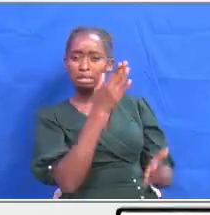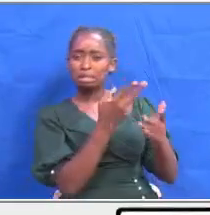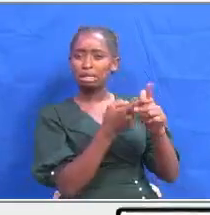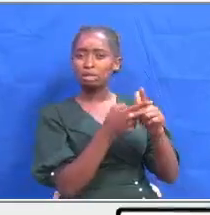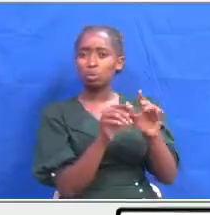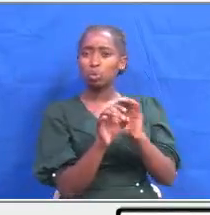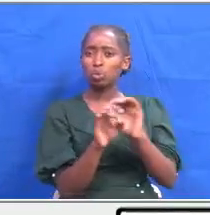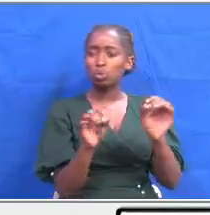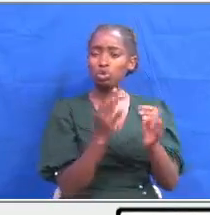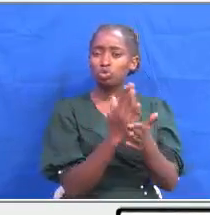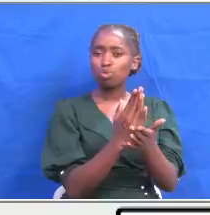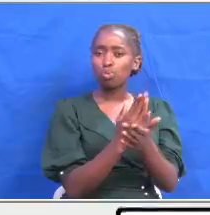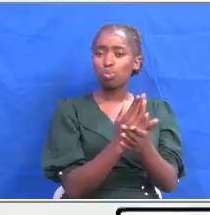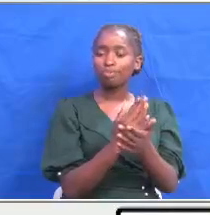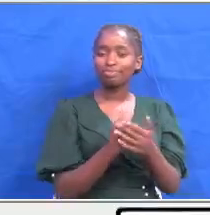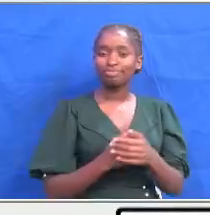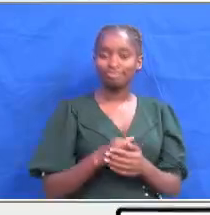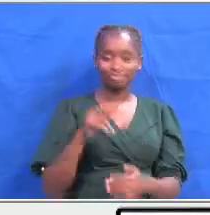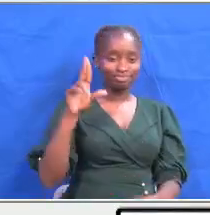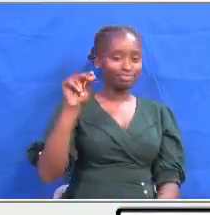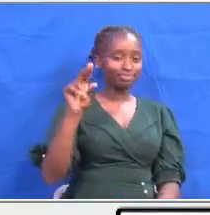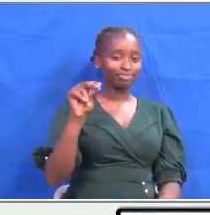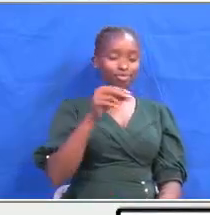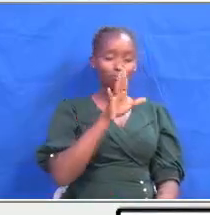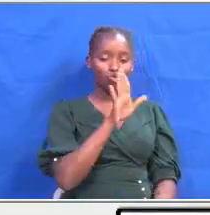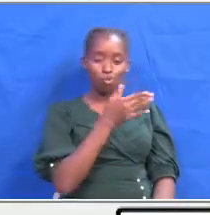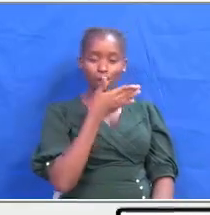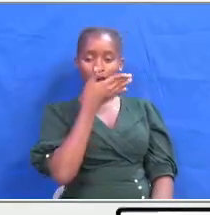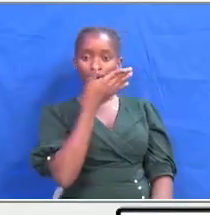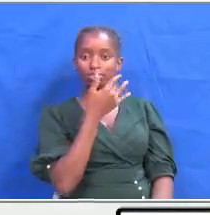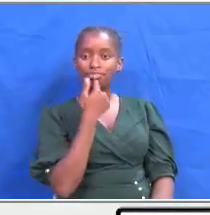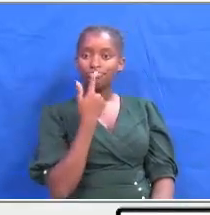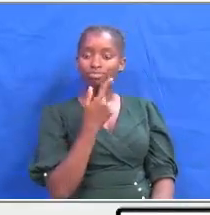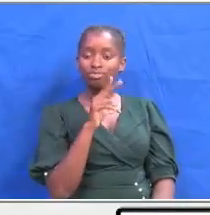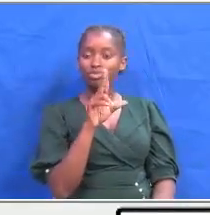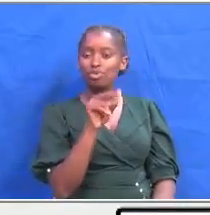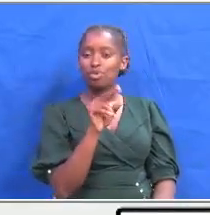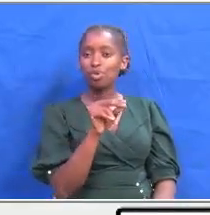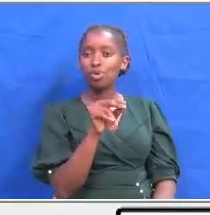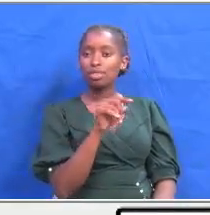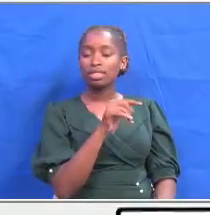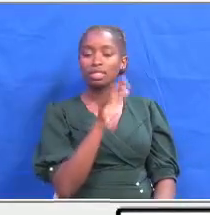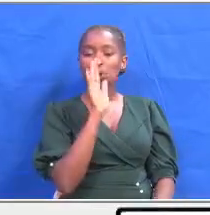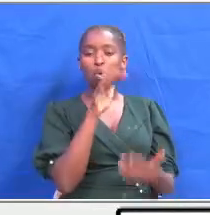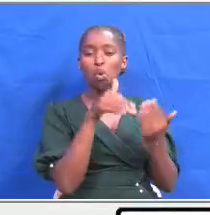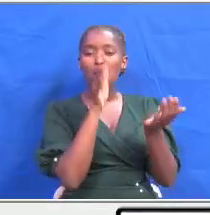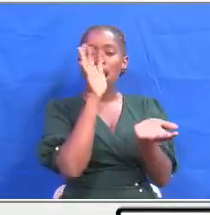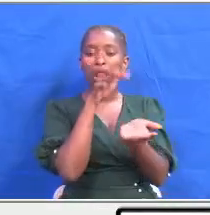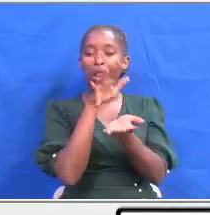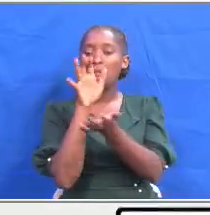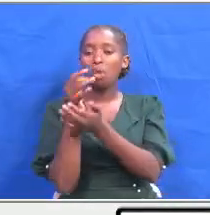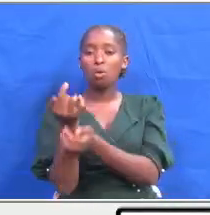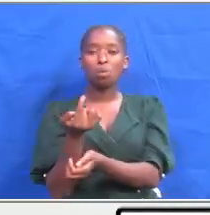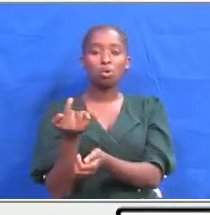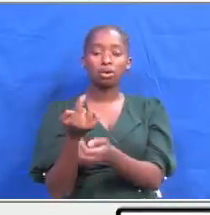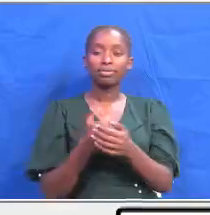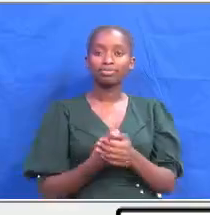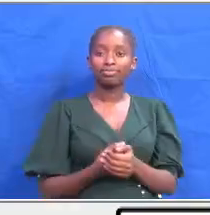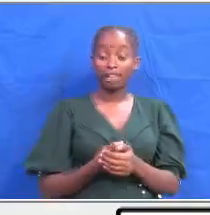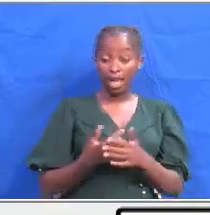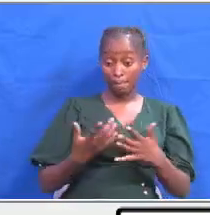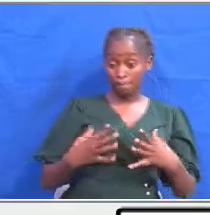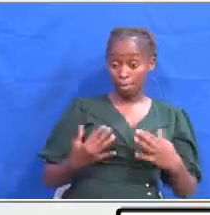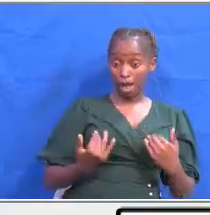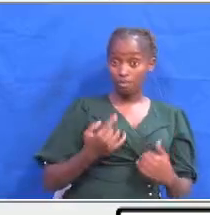fronting Gladys Wanga and that's a possibility, by the way. Those are now propaganda politics. In fact, there are people who are